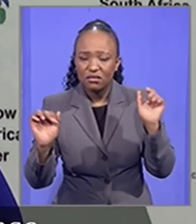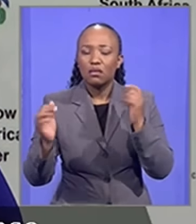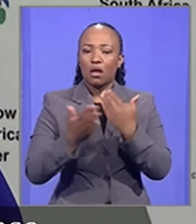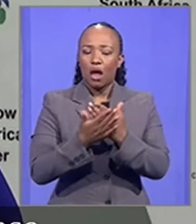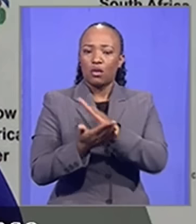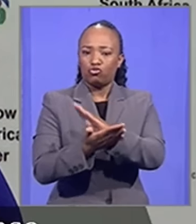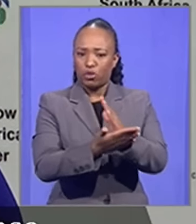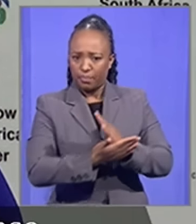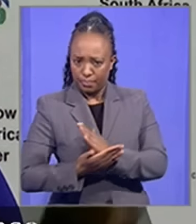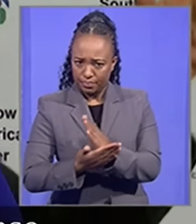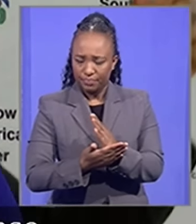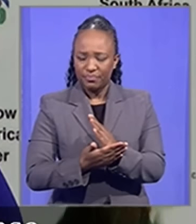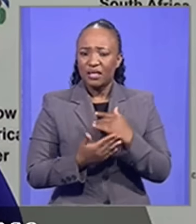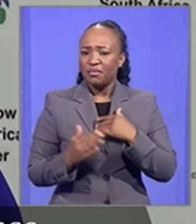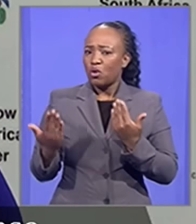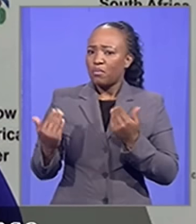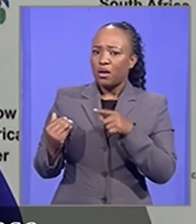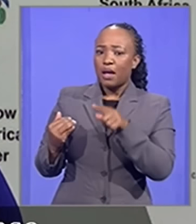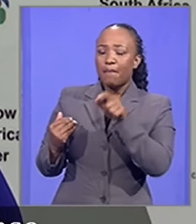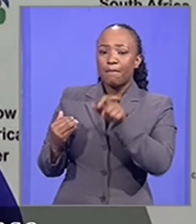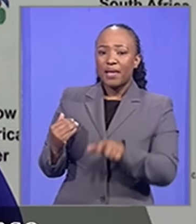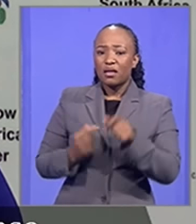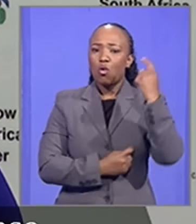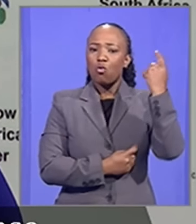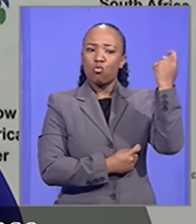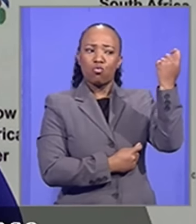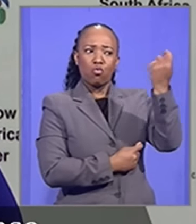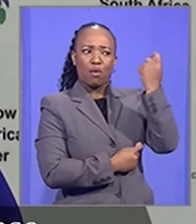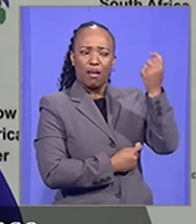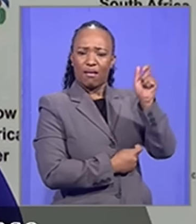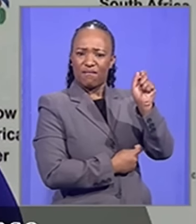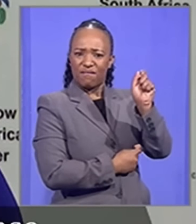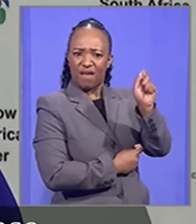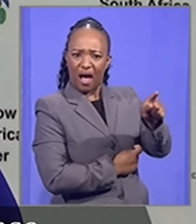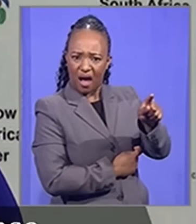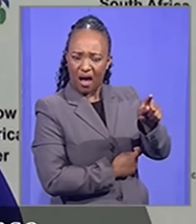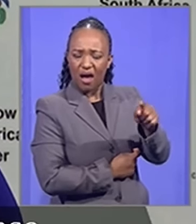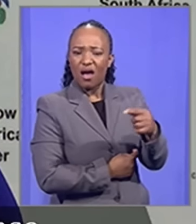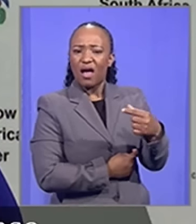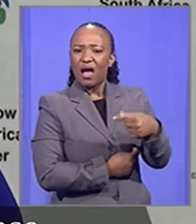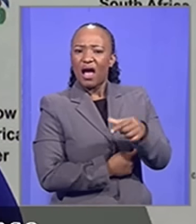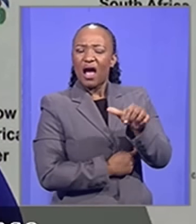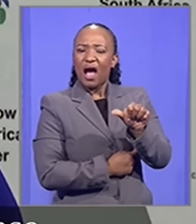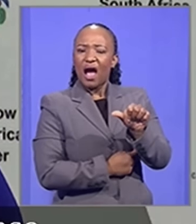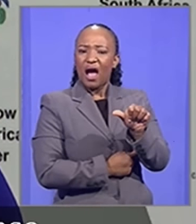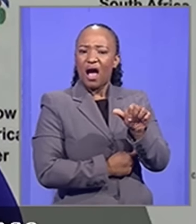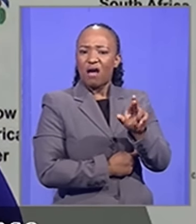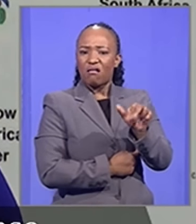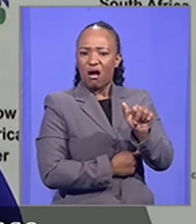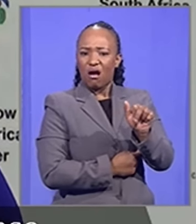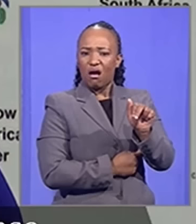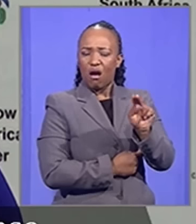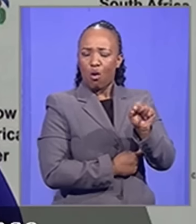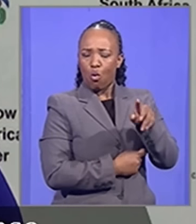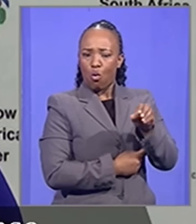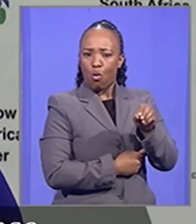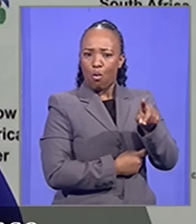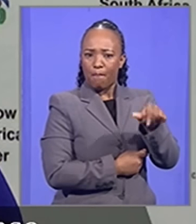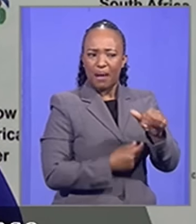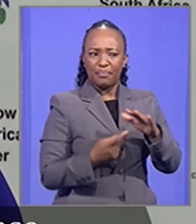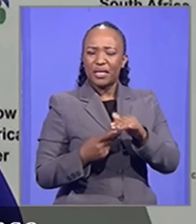expect someone from my rural village in Kharamukhopa, someone from an informal settlement